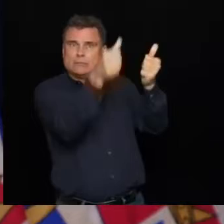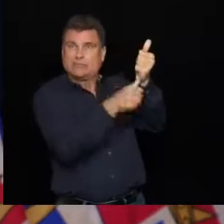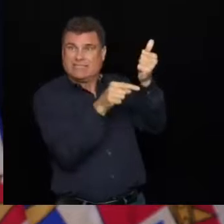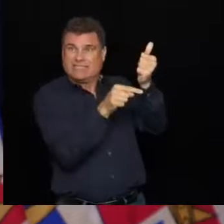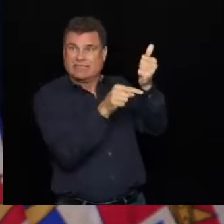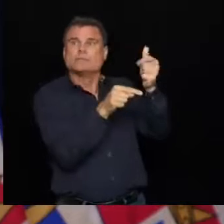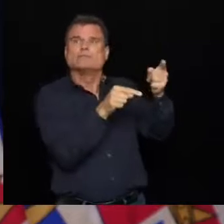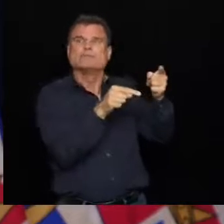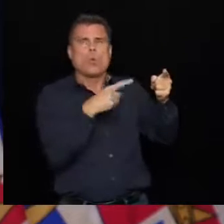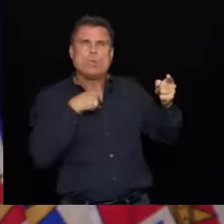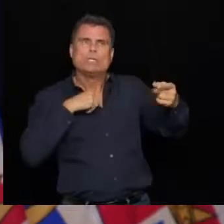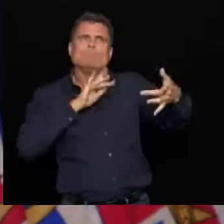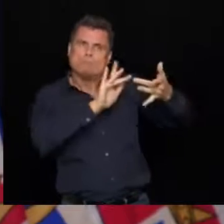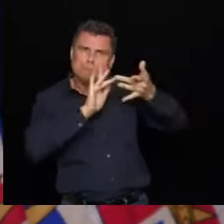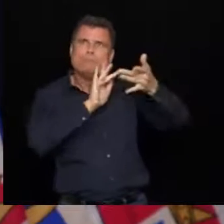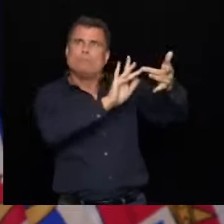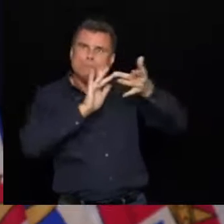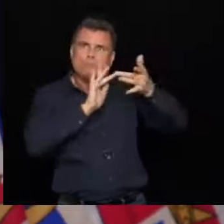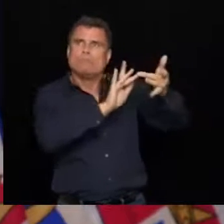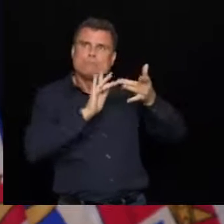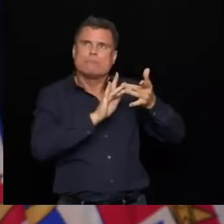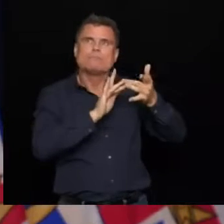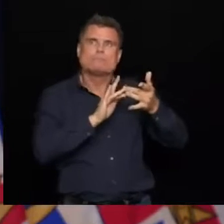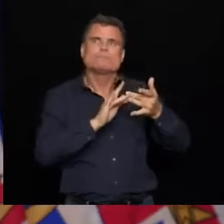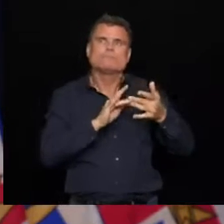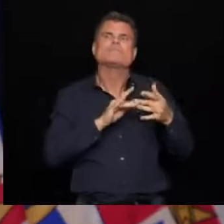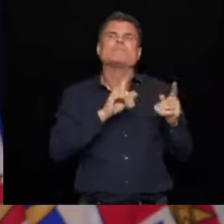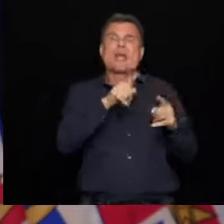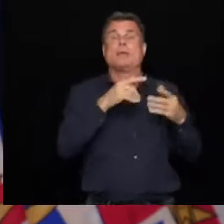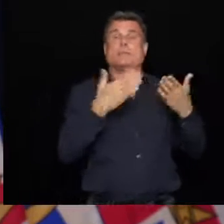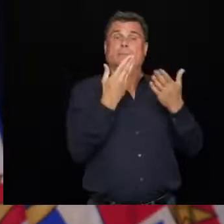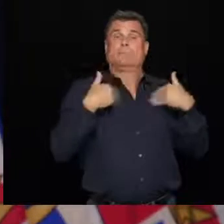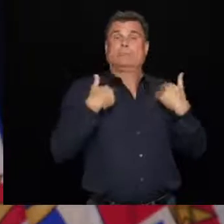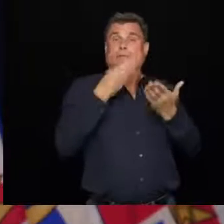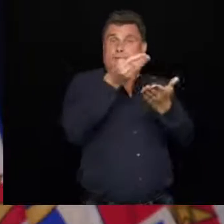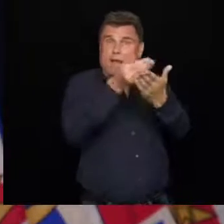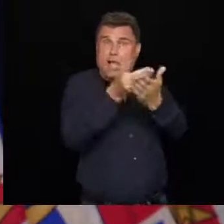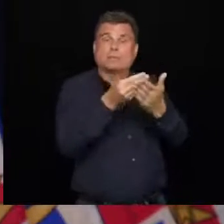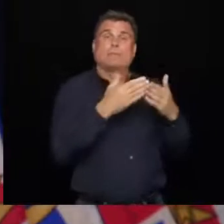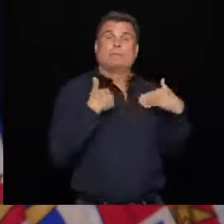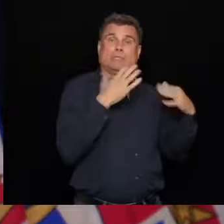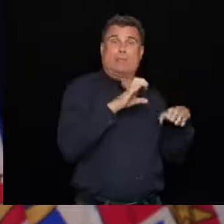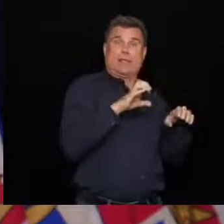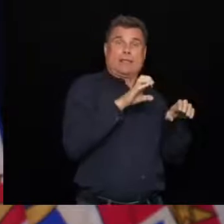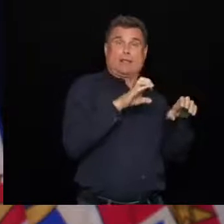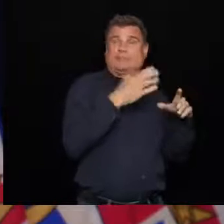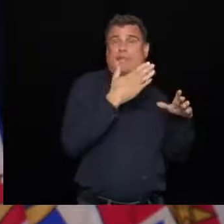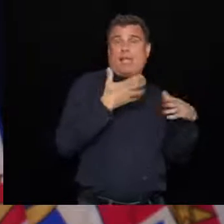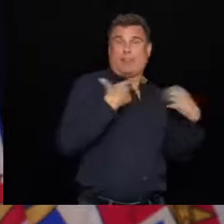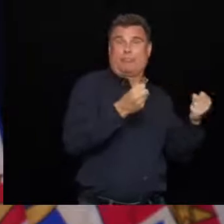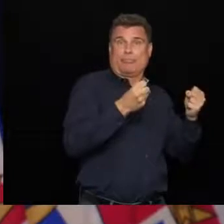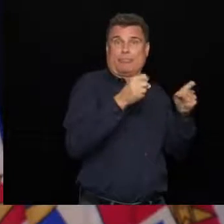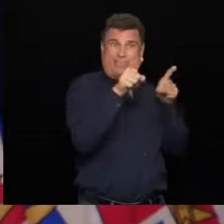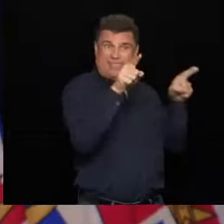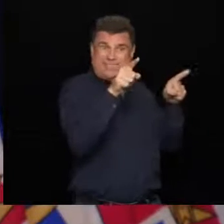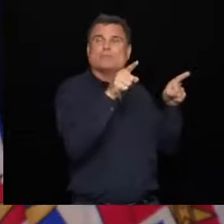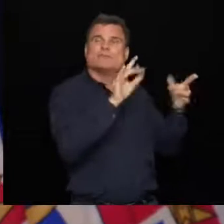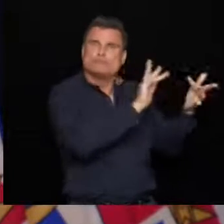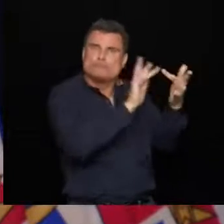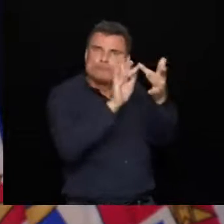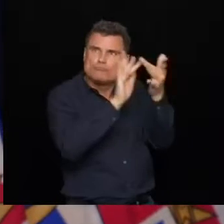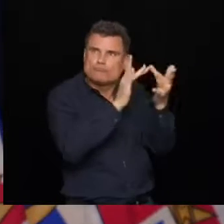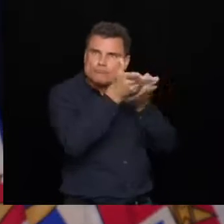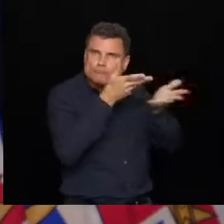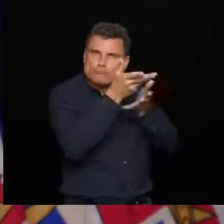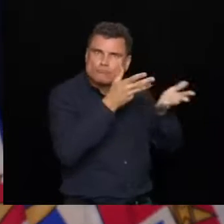Minister James and Minister Dix for direction and advice as needed, yes. And we're having a daily update to make sure that everybody